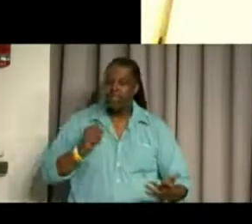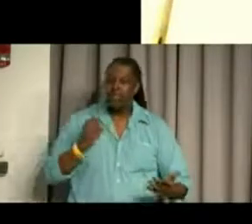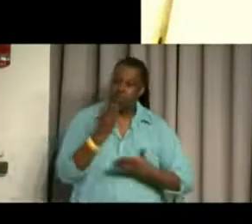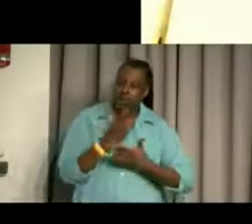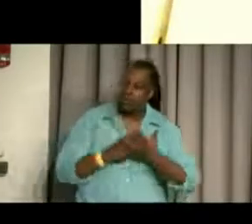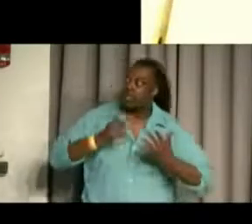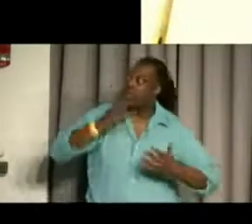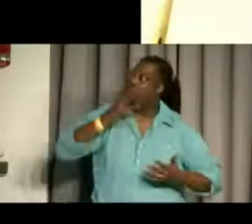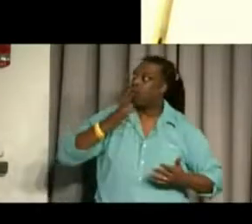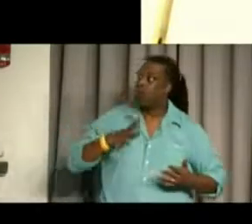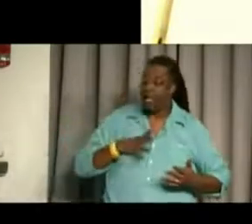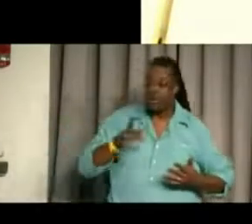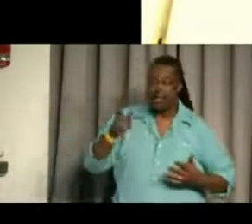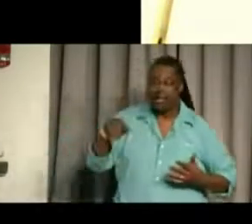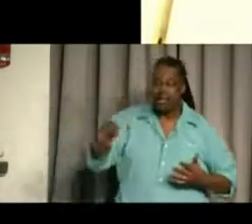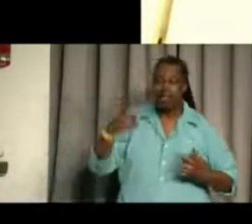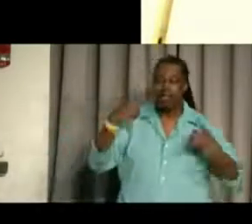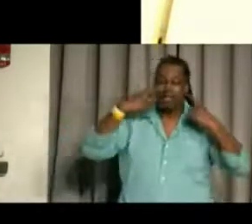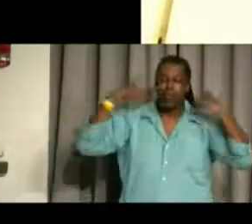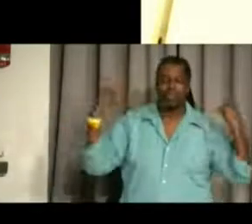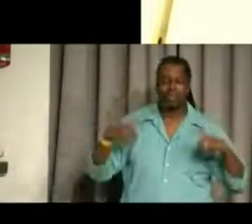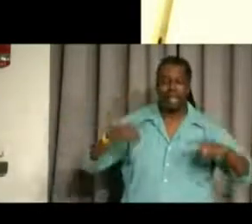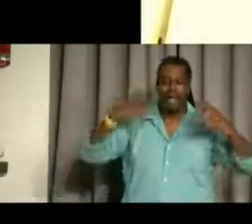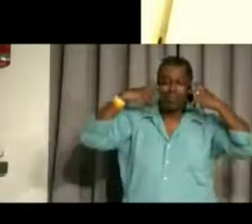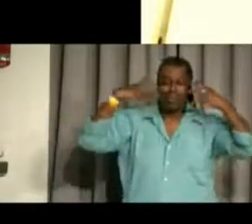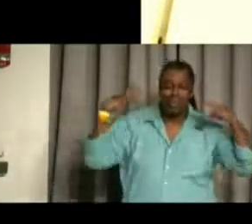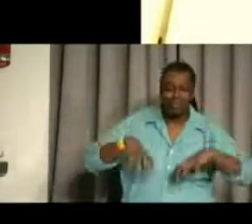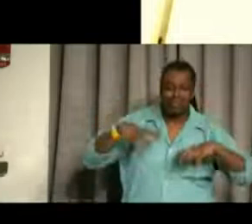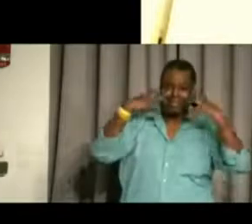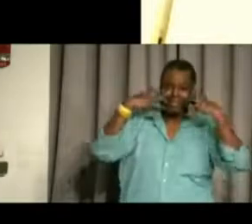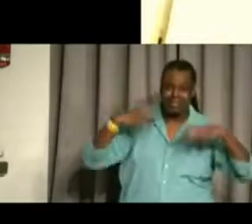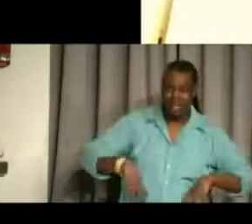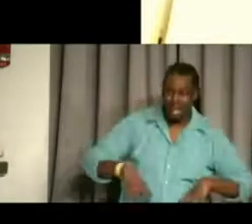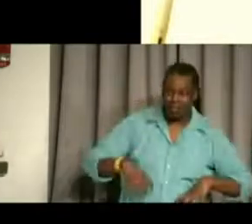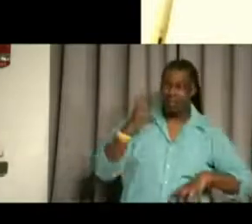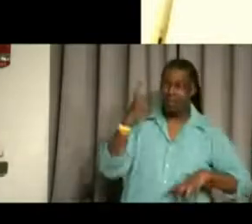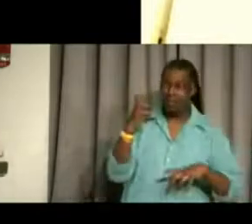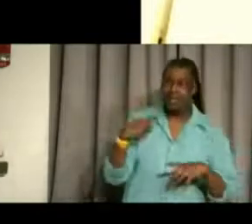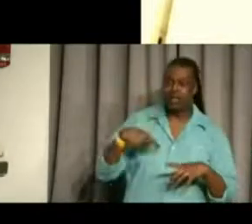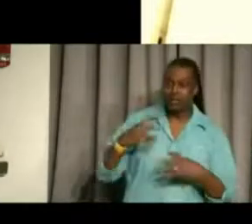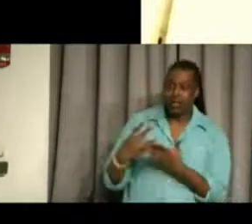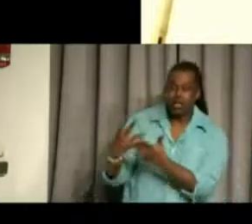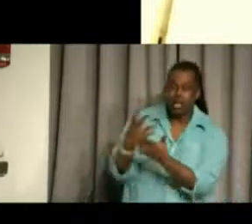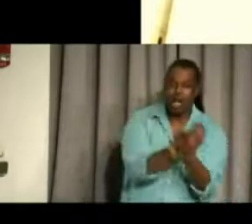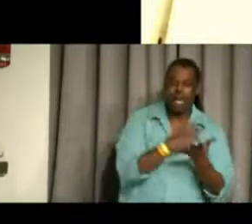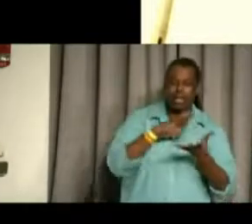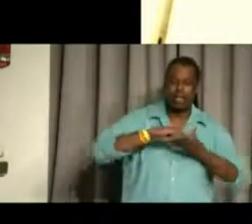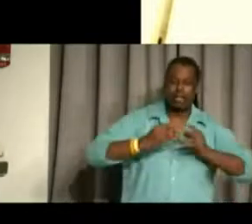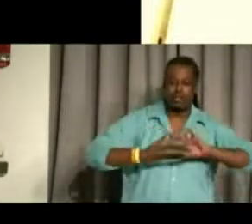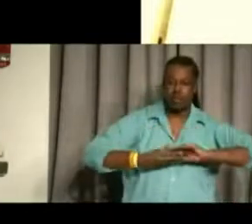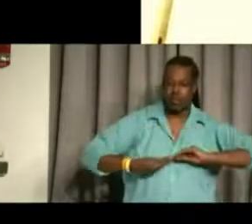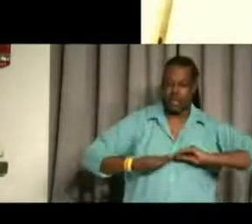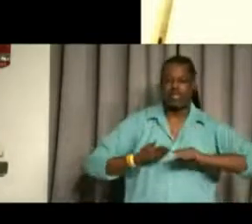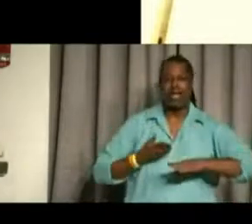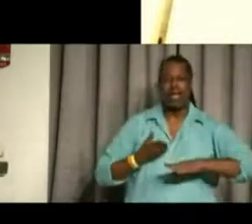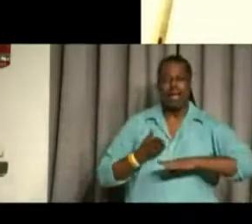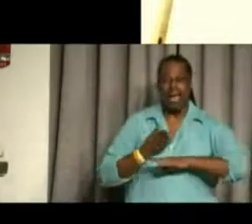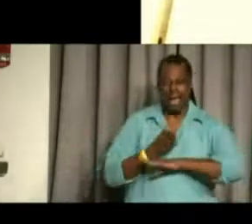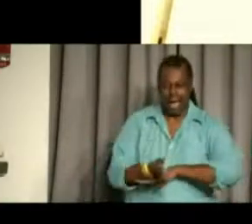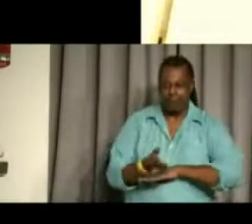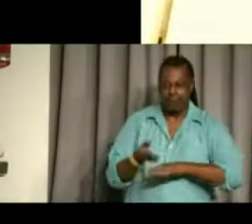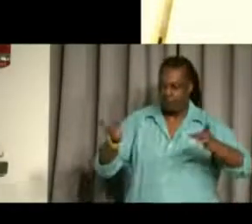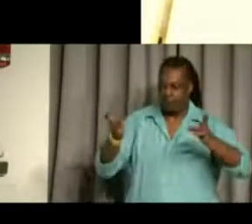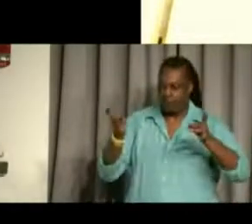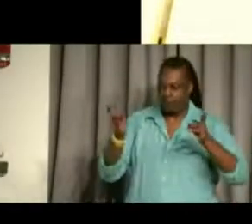women who was sobbing and in tears because we were collecting stories after this, you know, all came